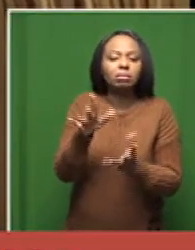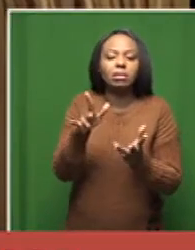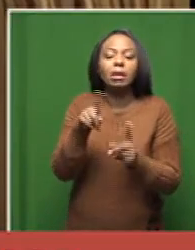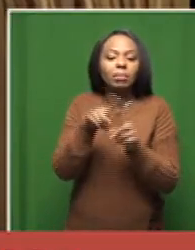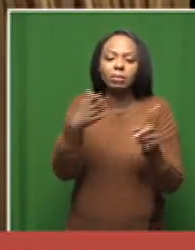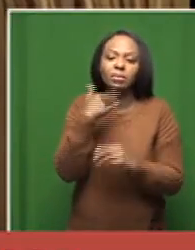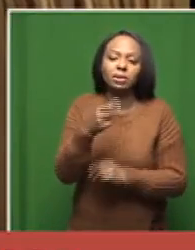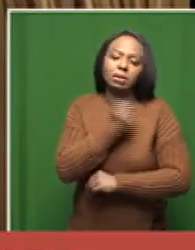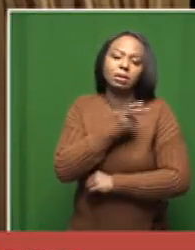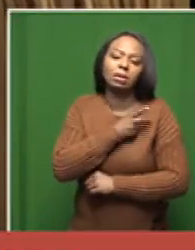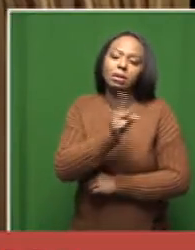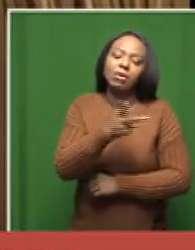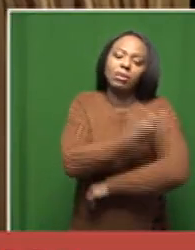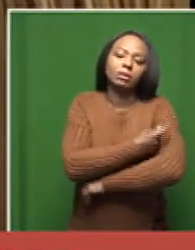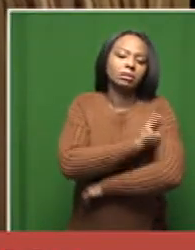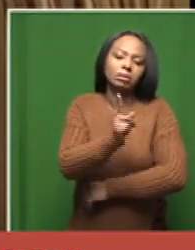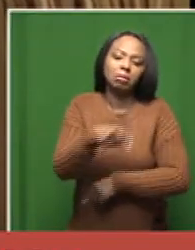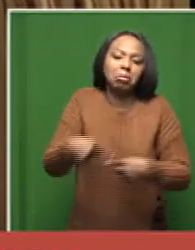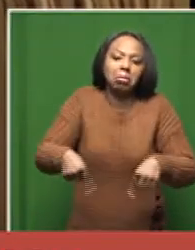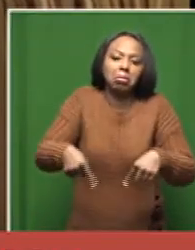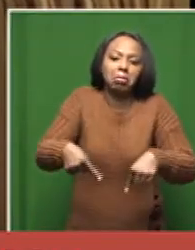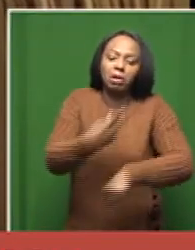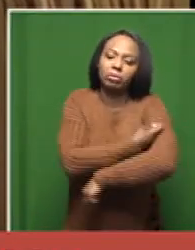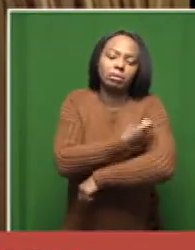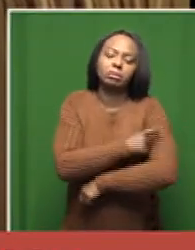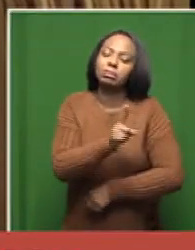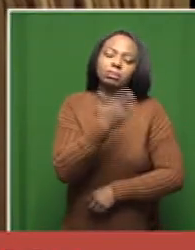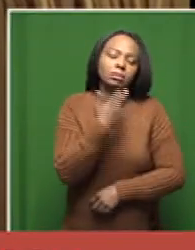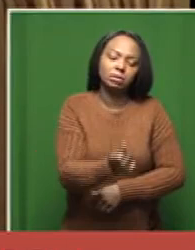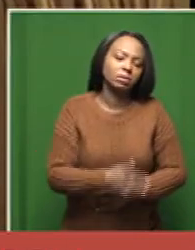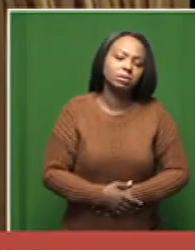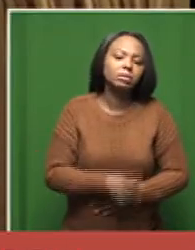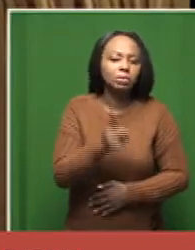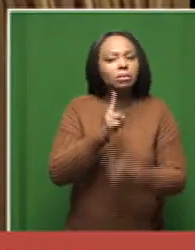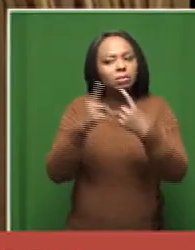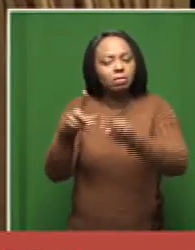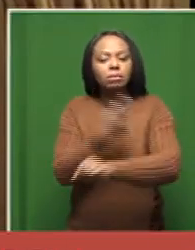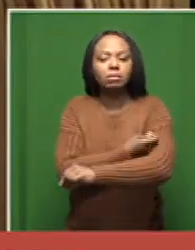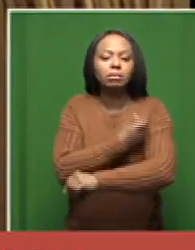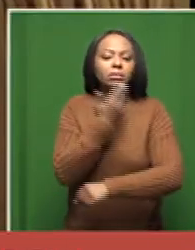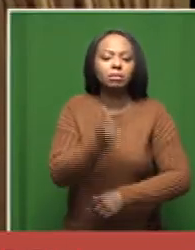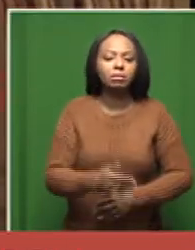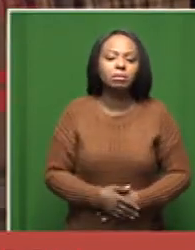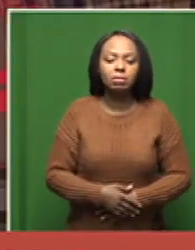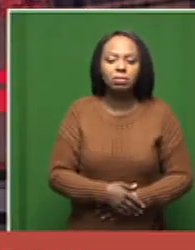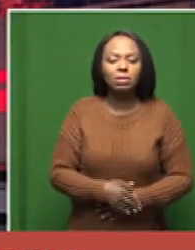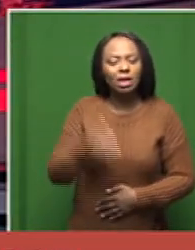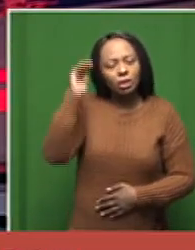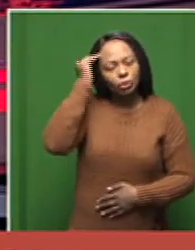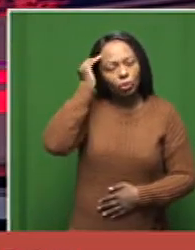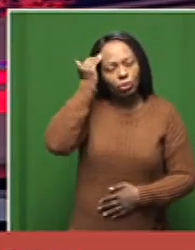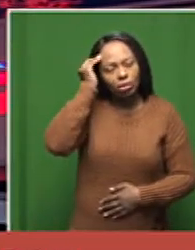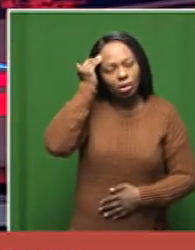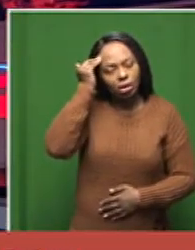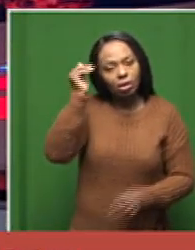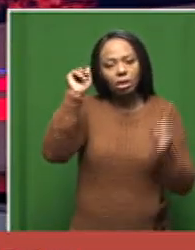be fearful of the vaccine, and I'll still encourage everyone to make themselves available for the vaccine. All right, and no neurological issues have